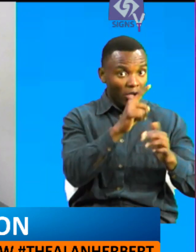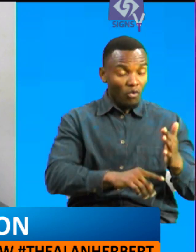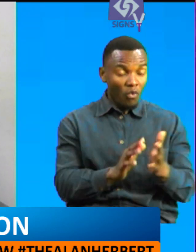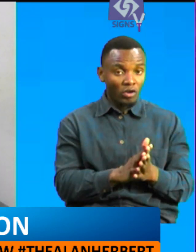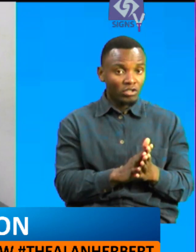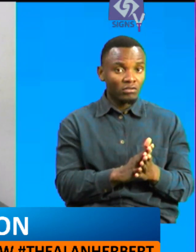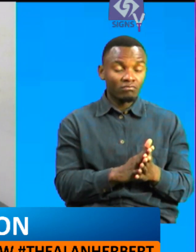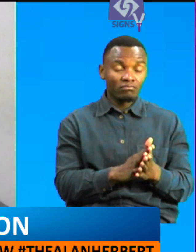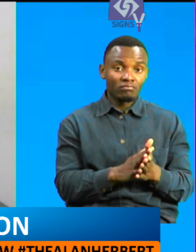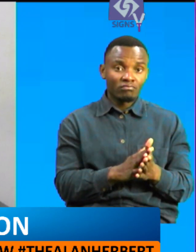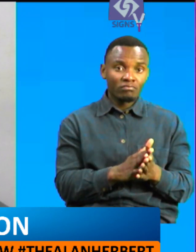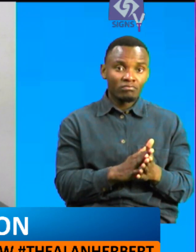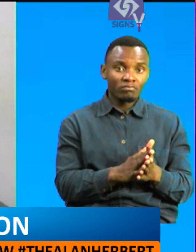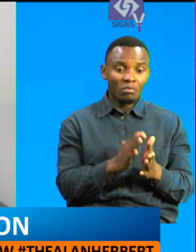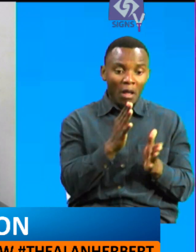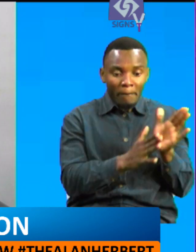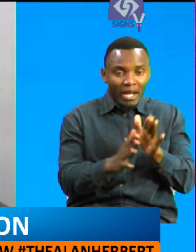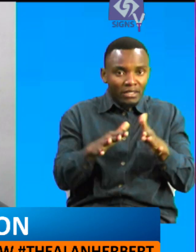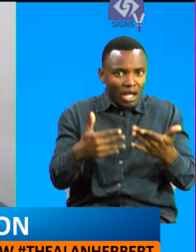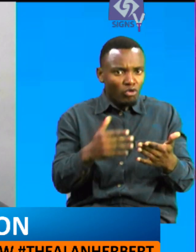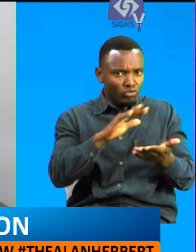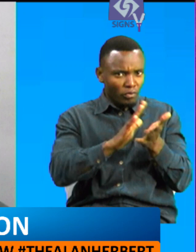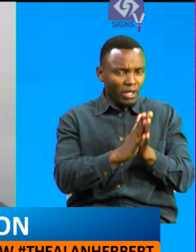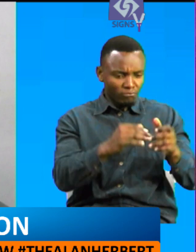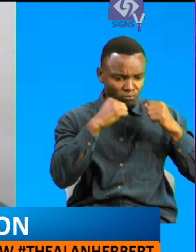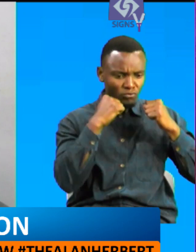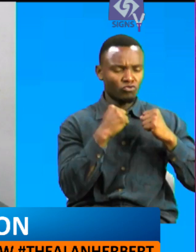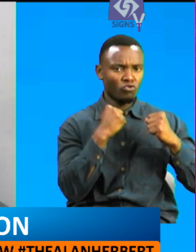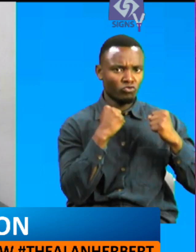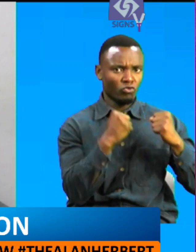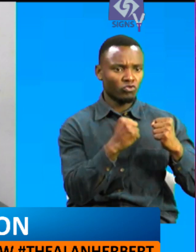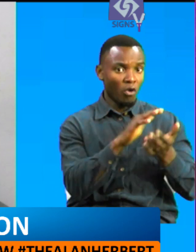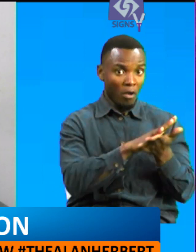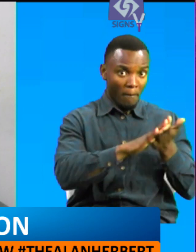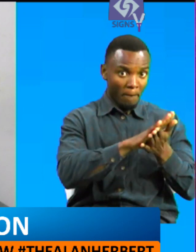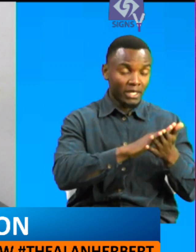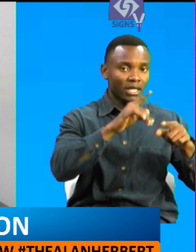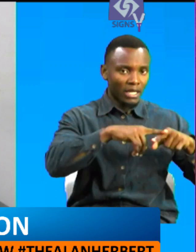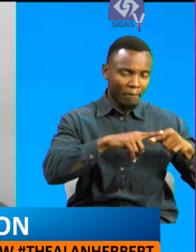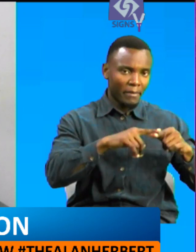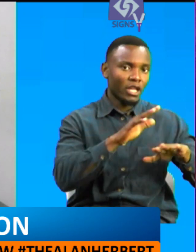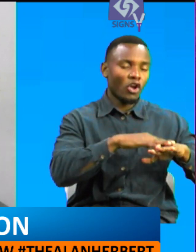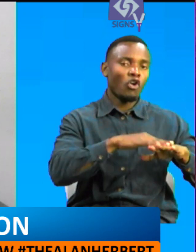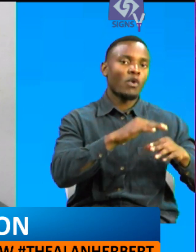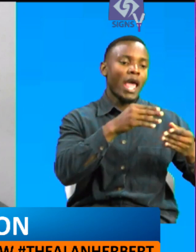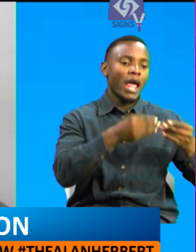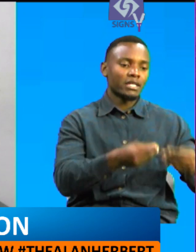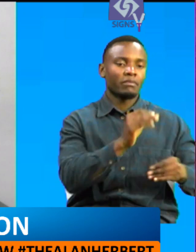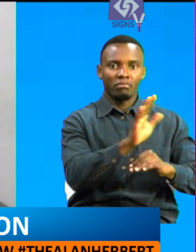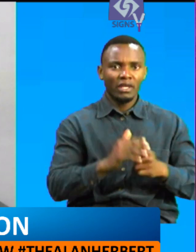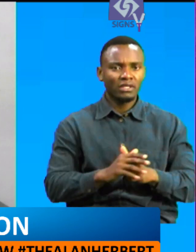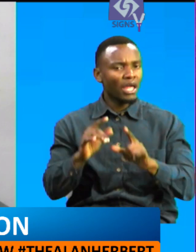with survival mechanisms based on their disabilities from a stuttering perspective, which are some of